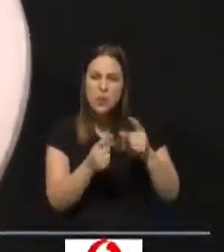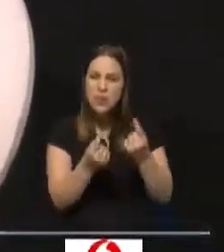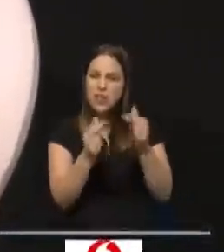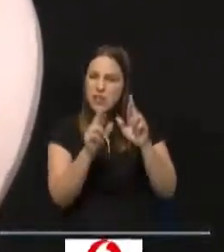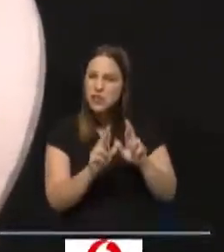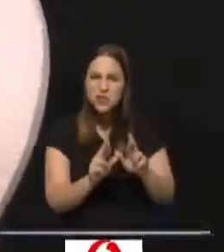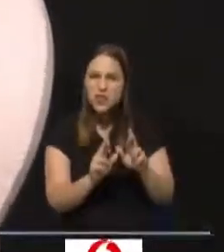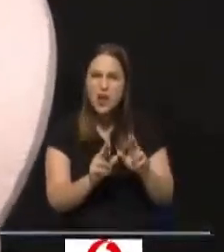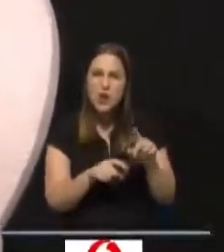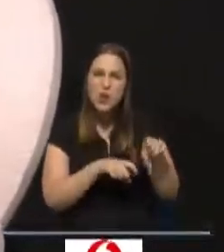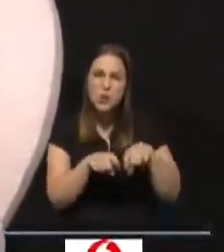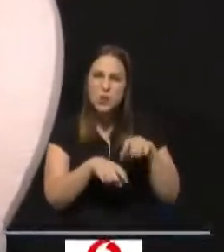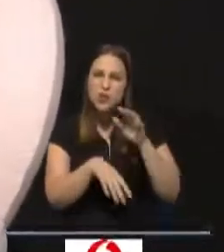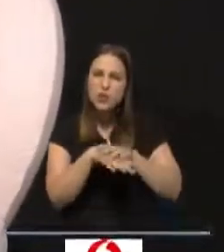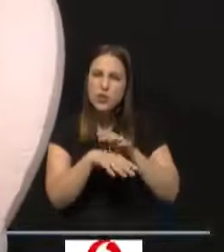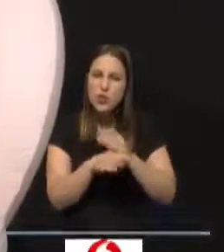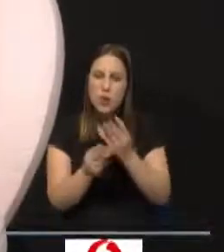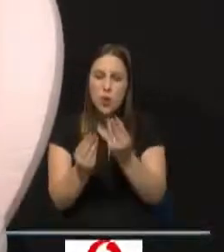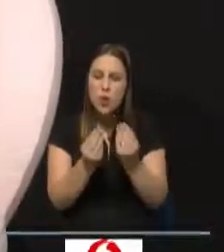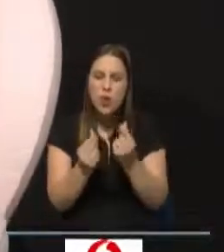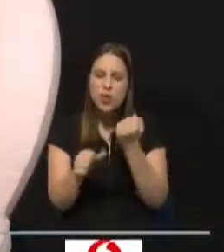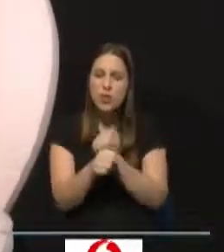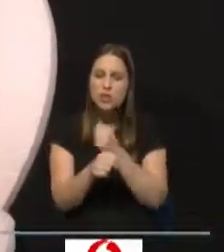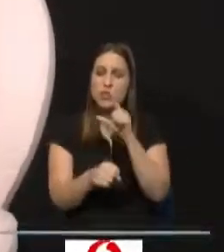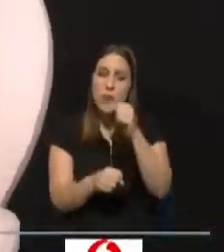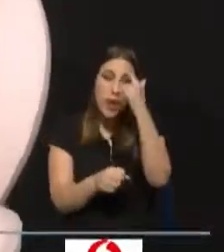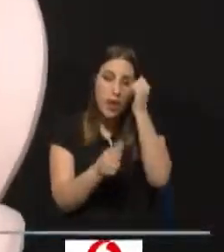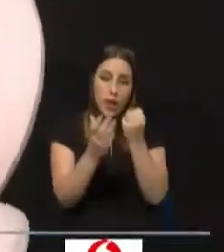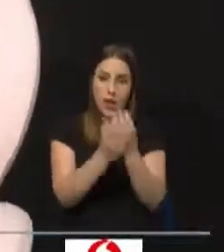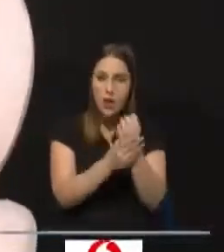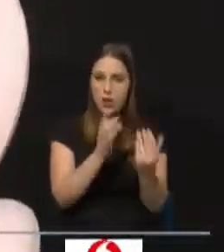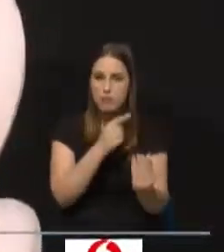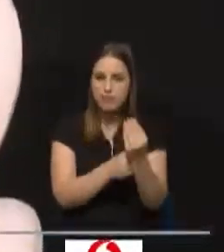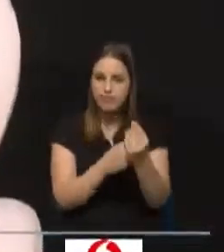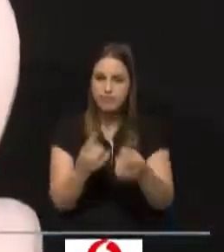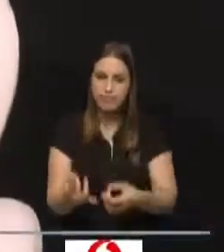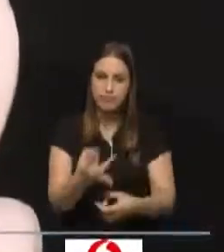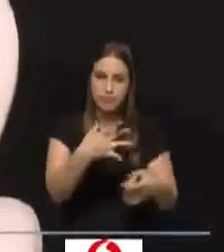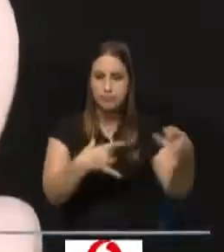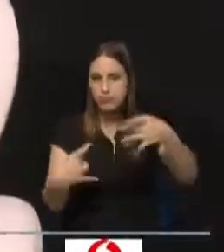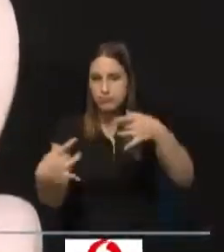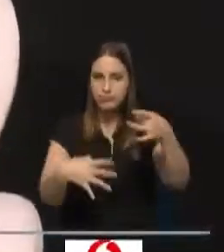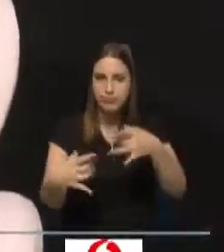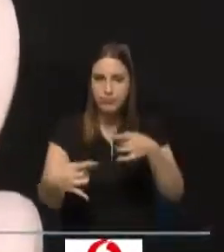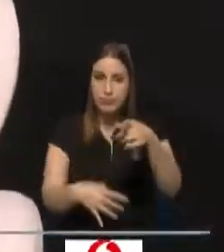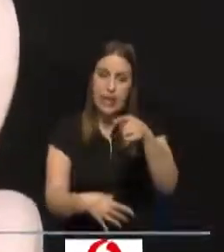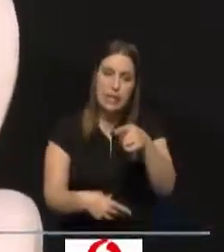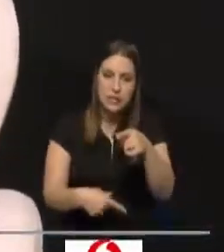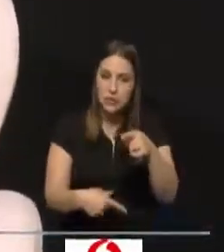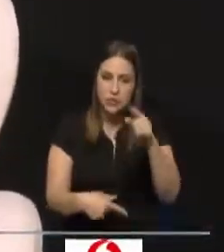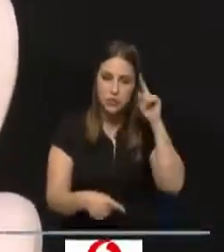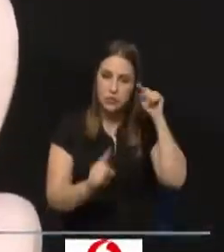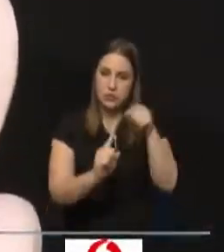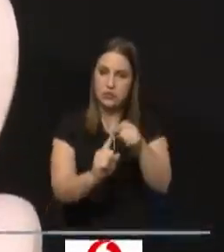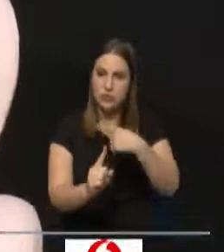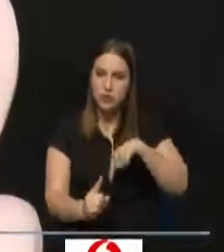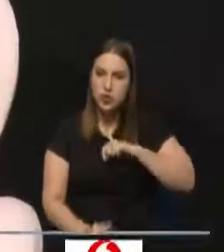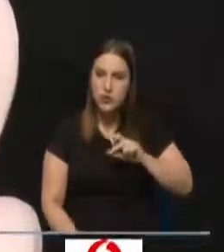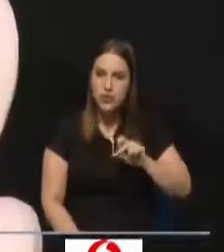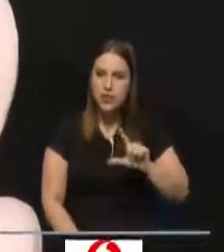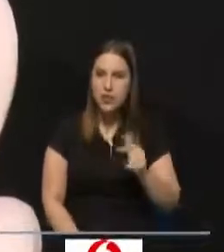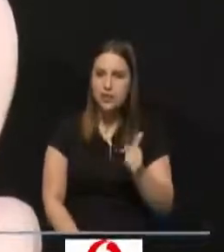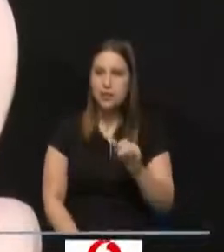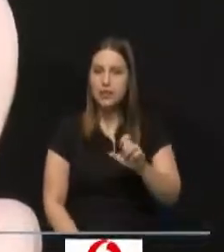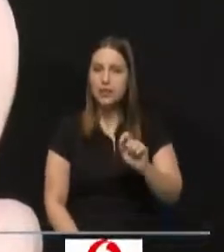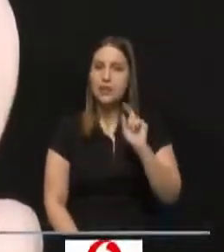price. I think we all need to compete with service quality and innovation. This is our mindset in Altice,